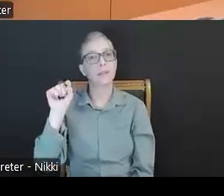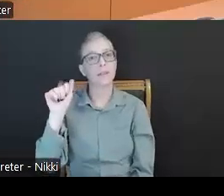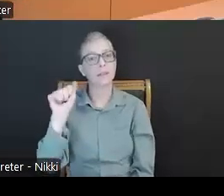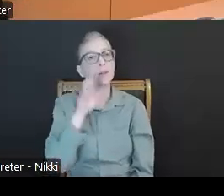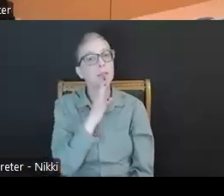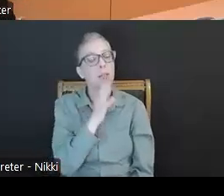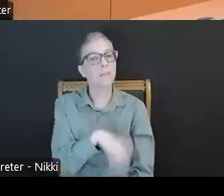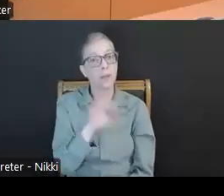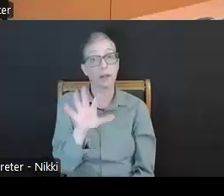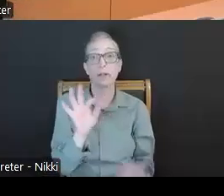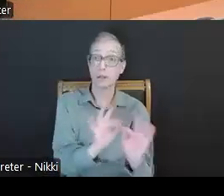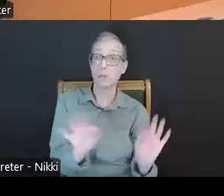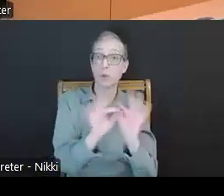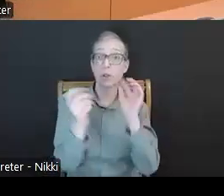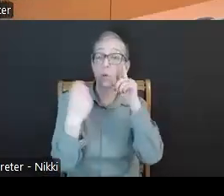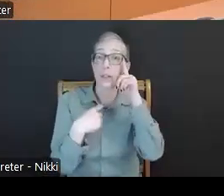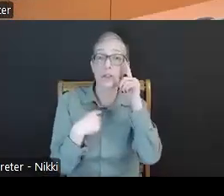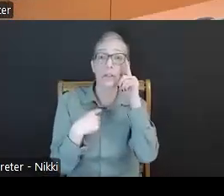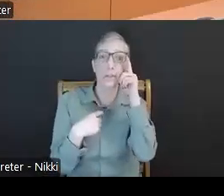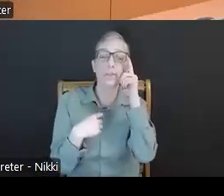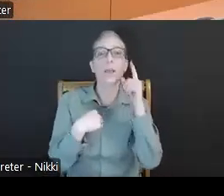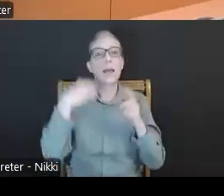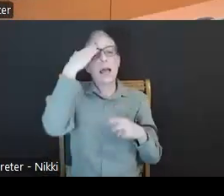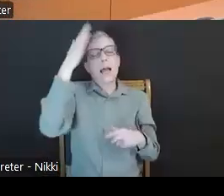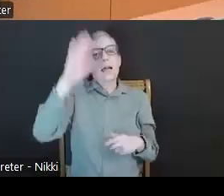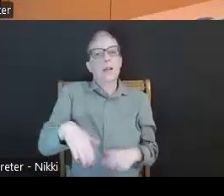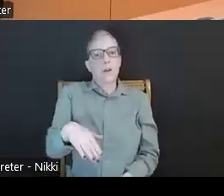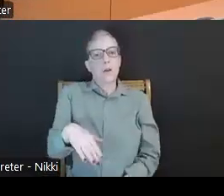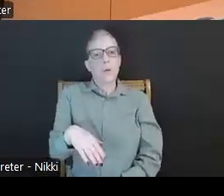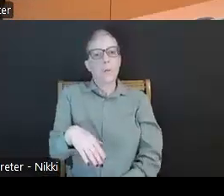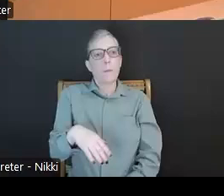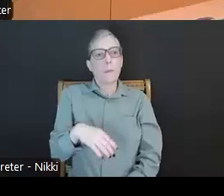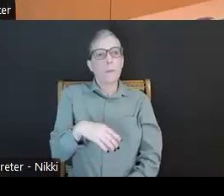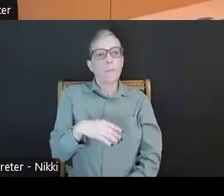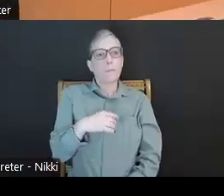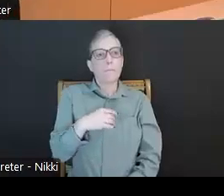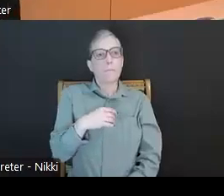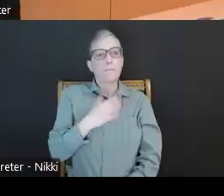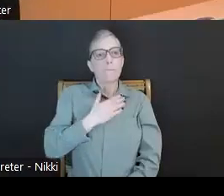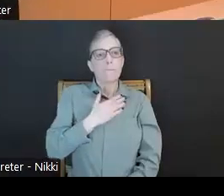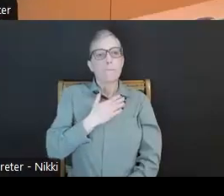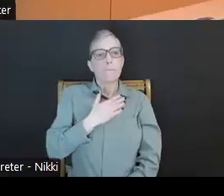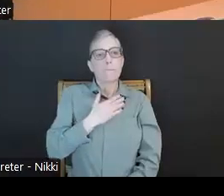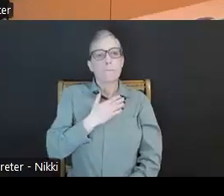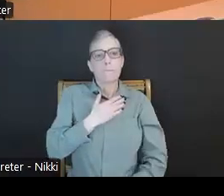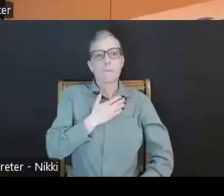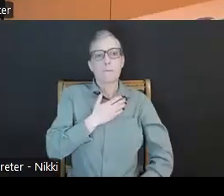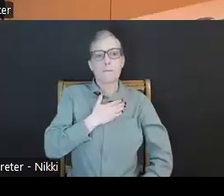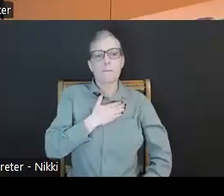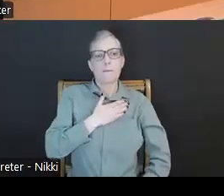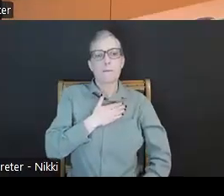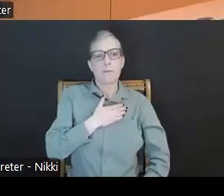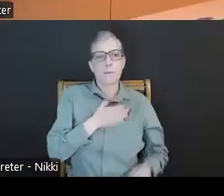know in my path, there's like a small training from that perspective, but it's different to get a training